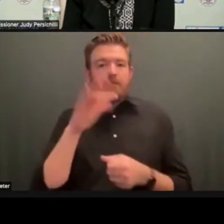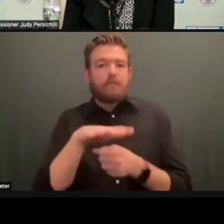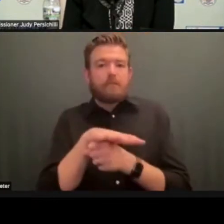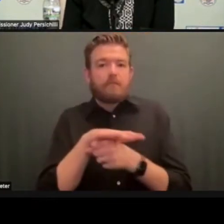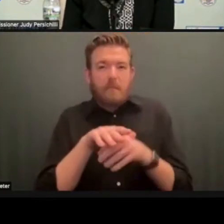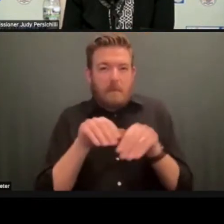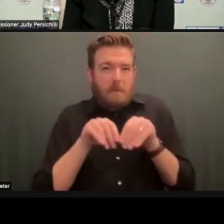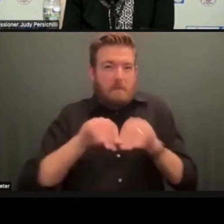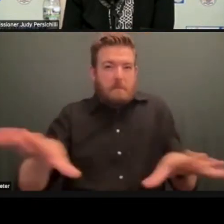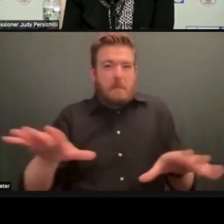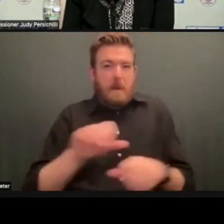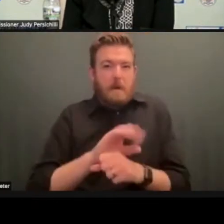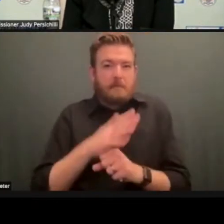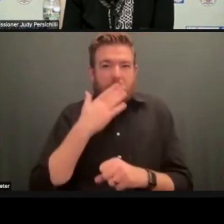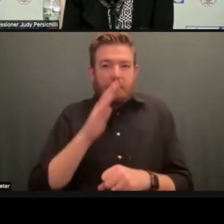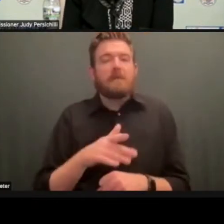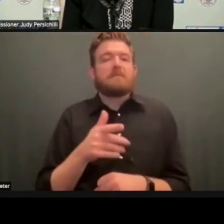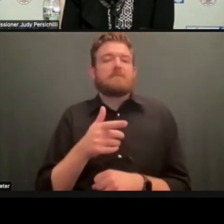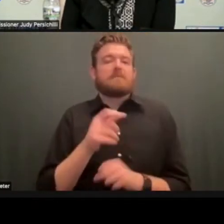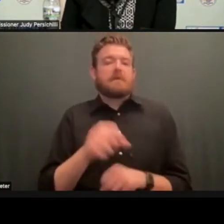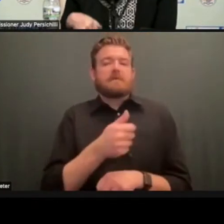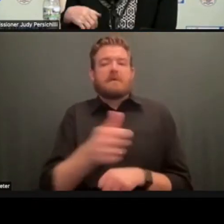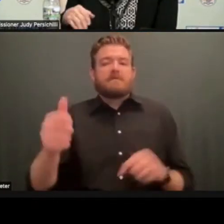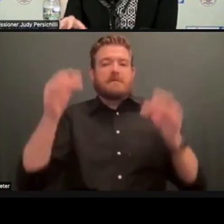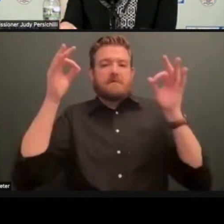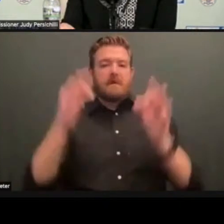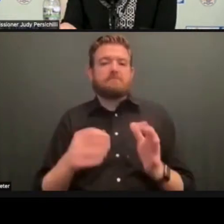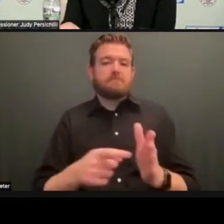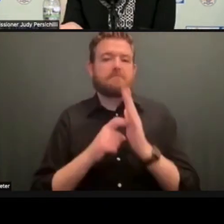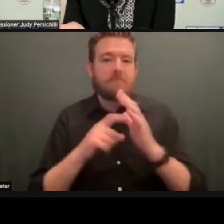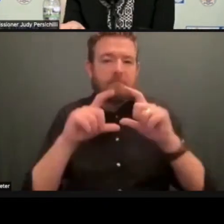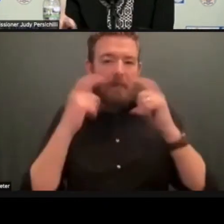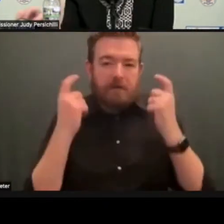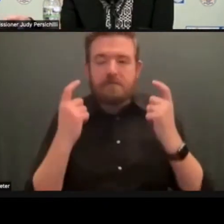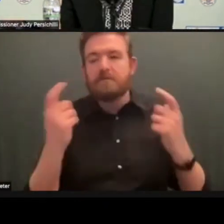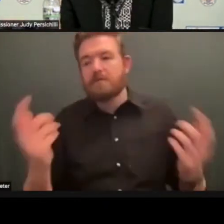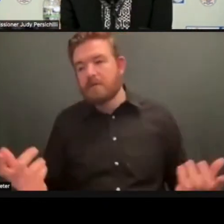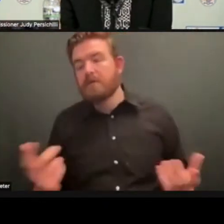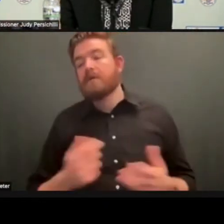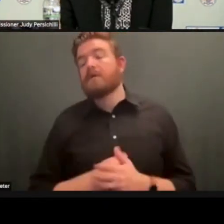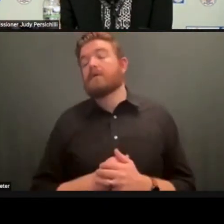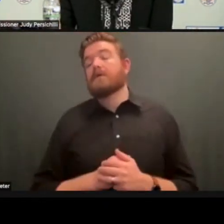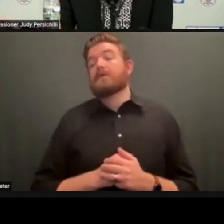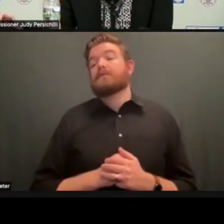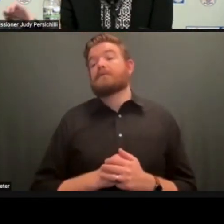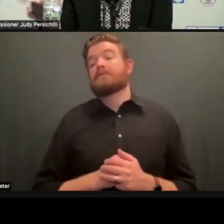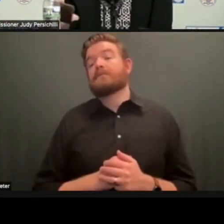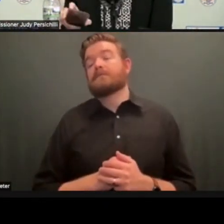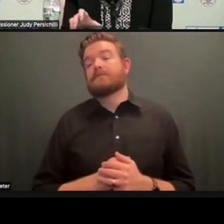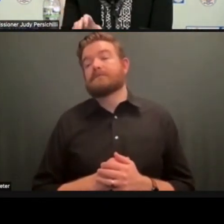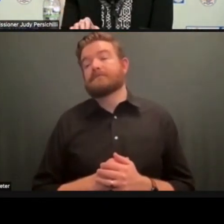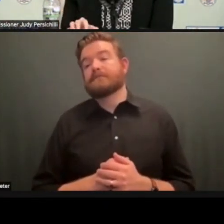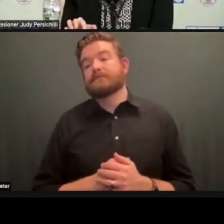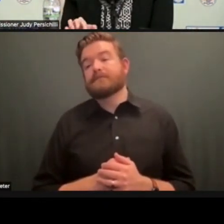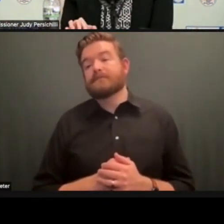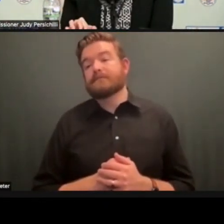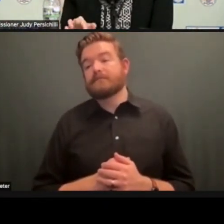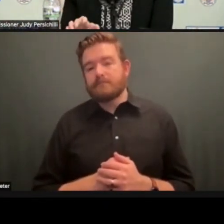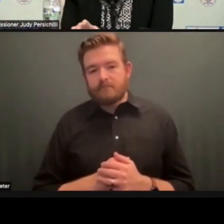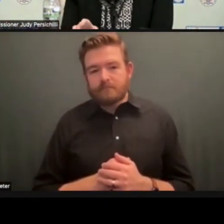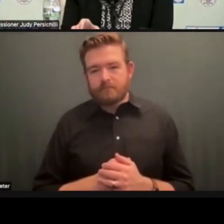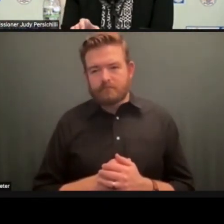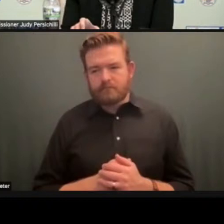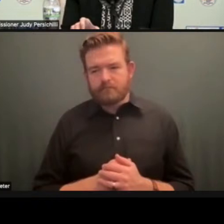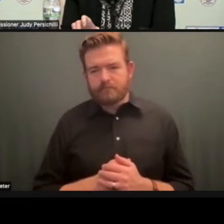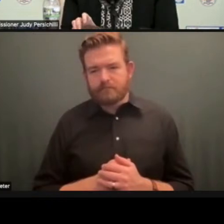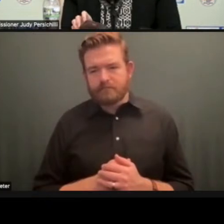about, on what basis would you see a need, any numbers or not? Listen, we leave all options on the table,